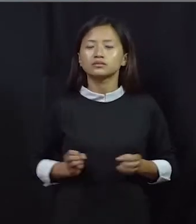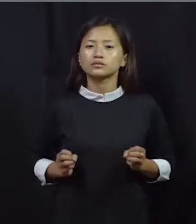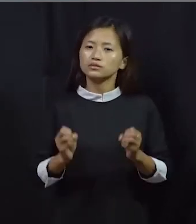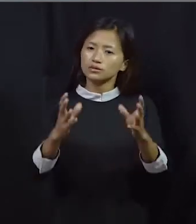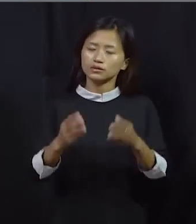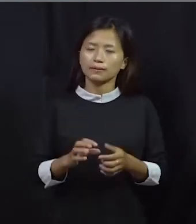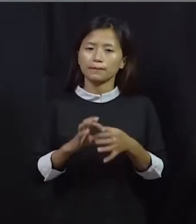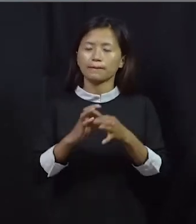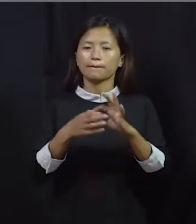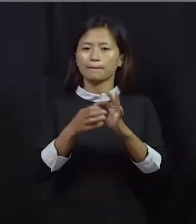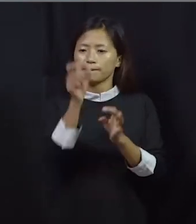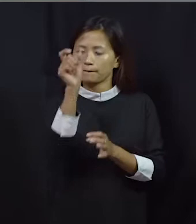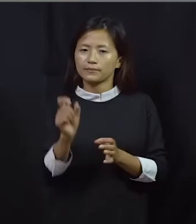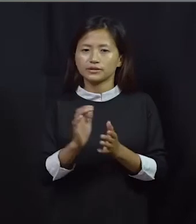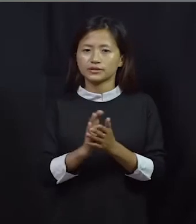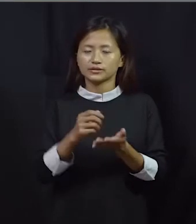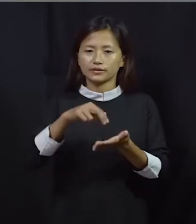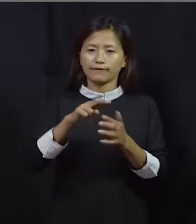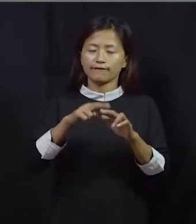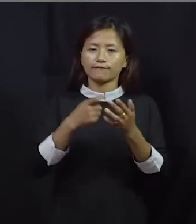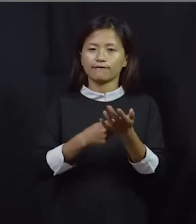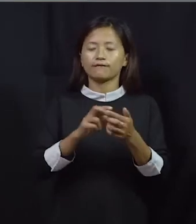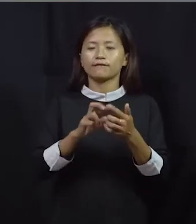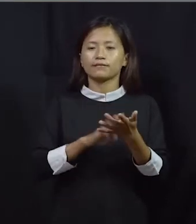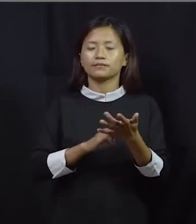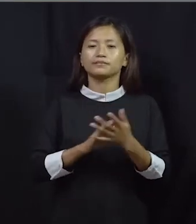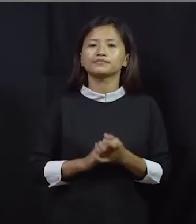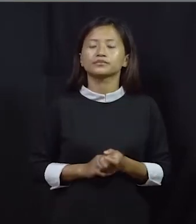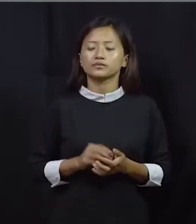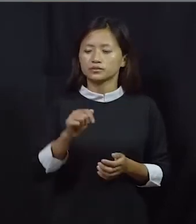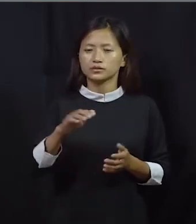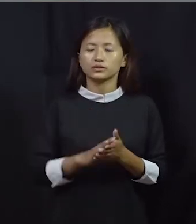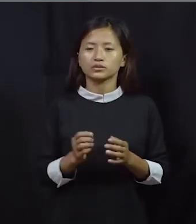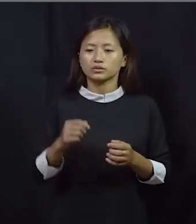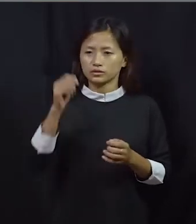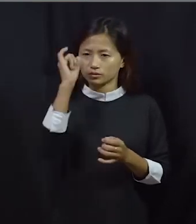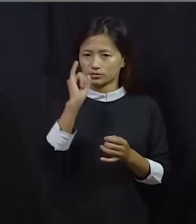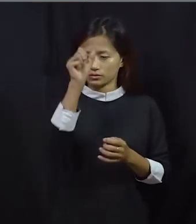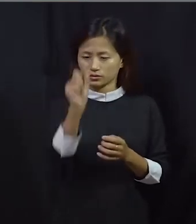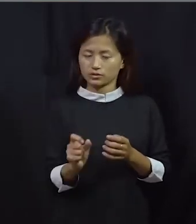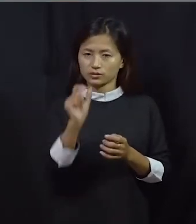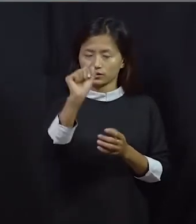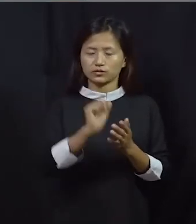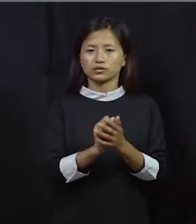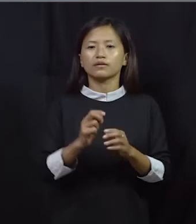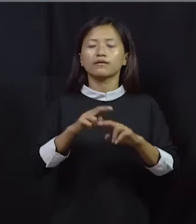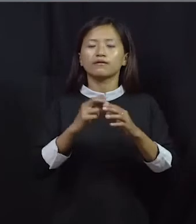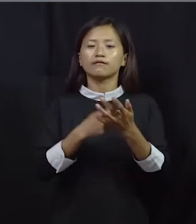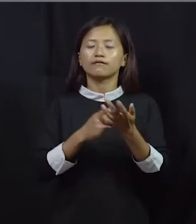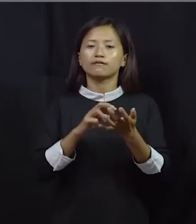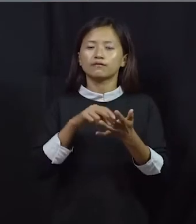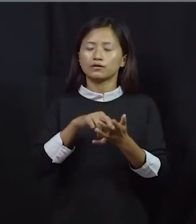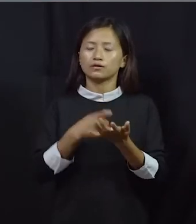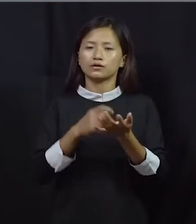partnership firm. These individuals are individually called partners. Firm is a type of